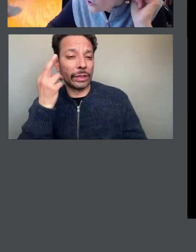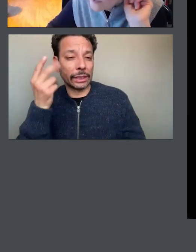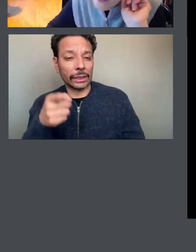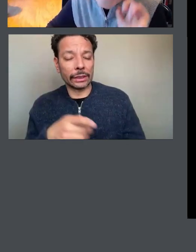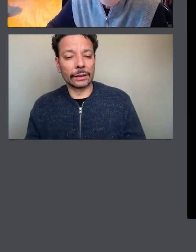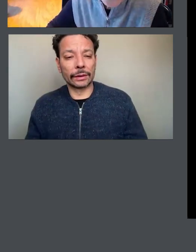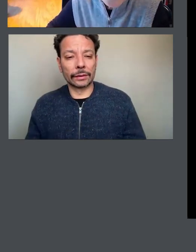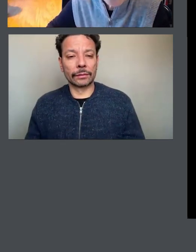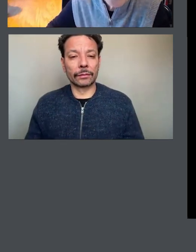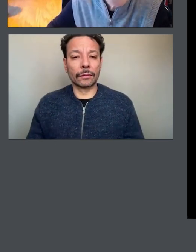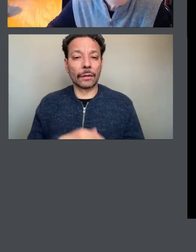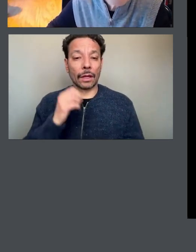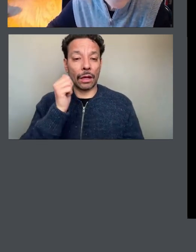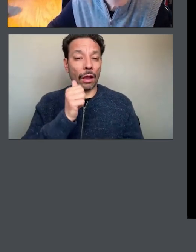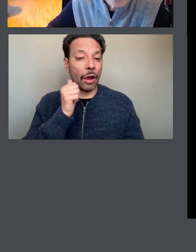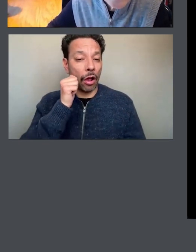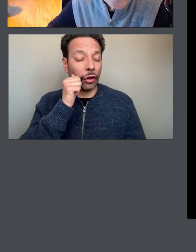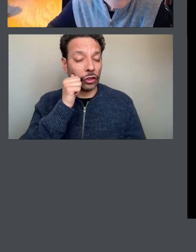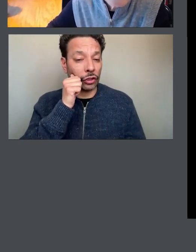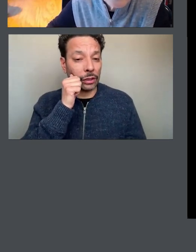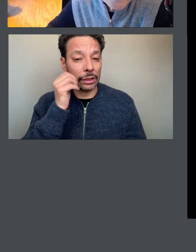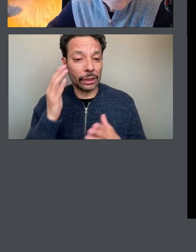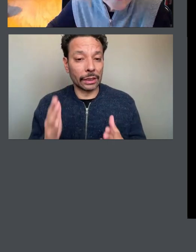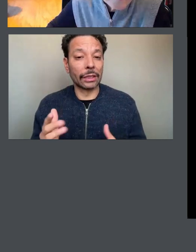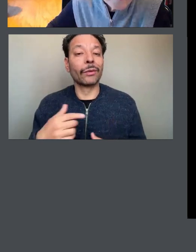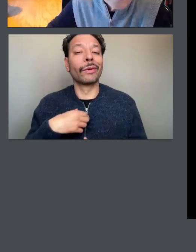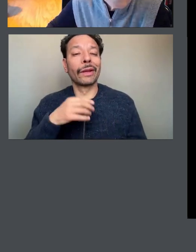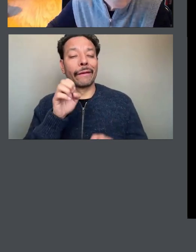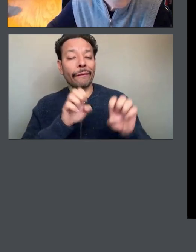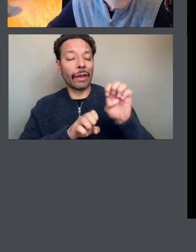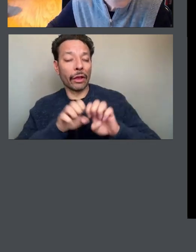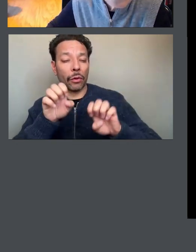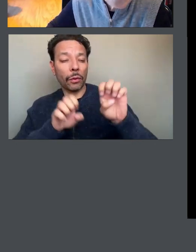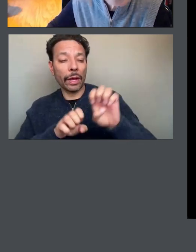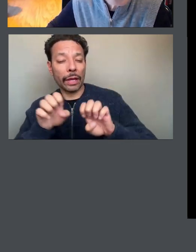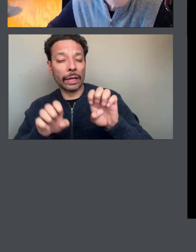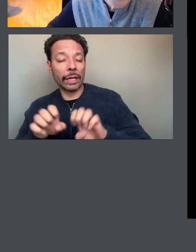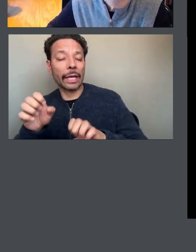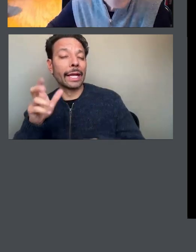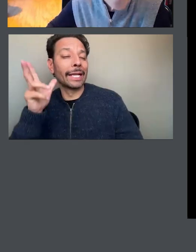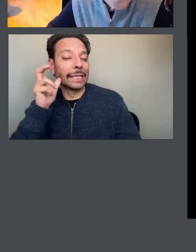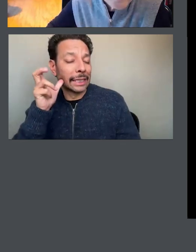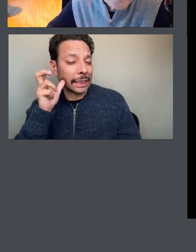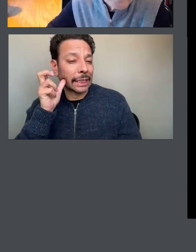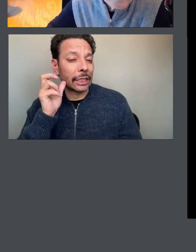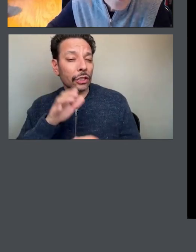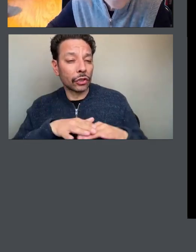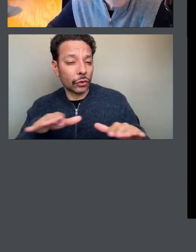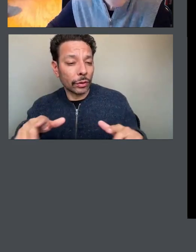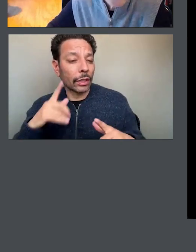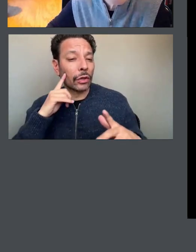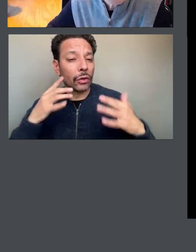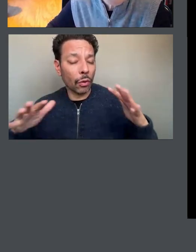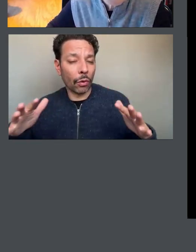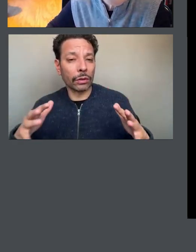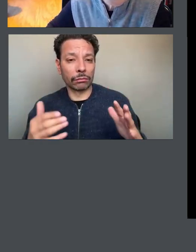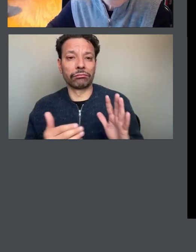As audiologists, we evaluate the listening of children in noise quite a